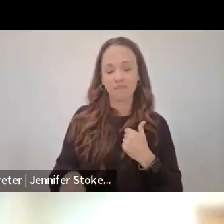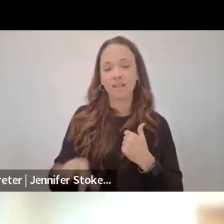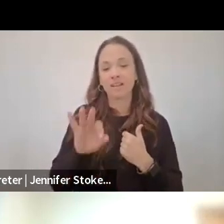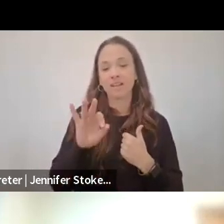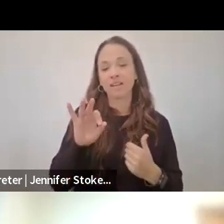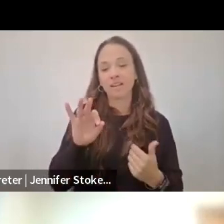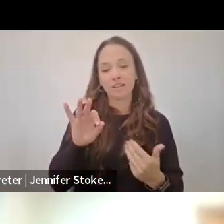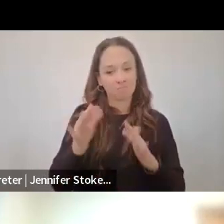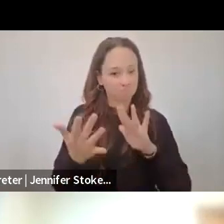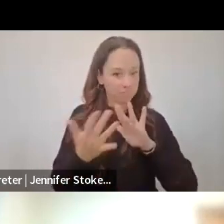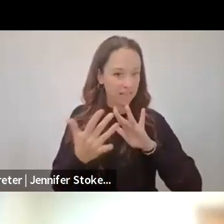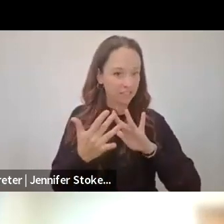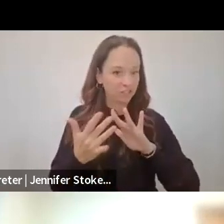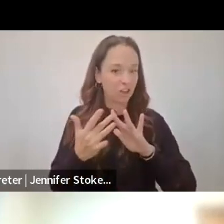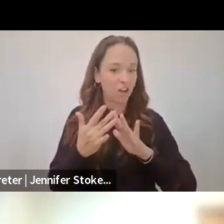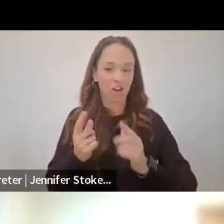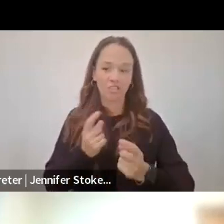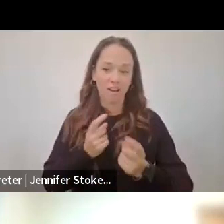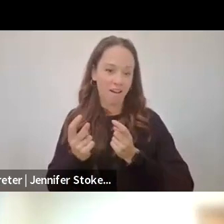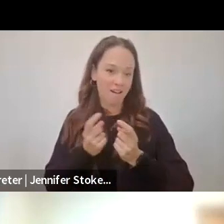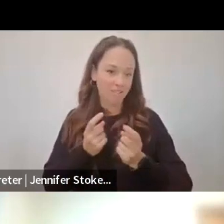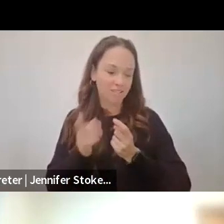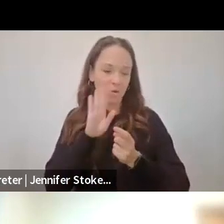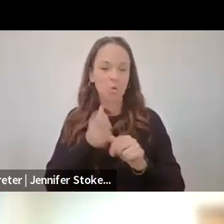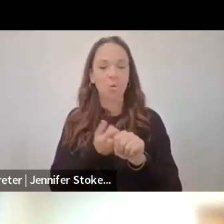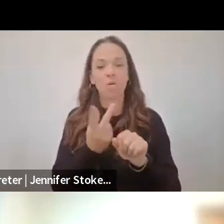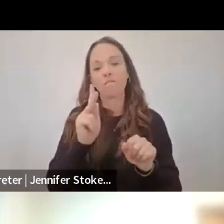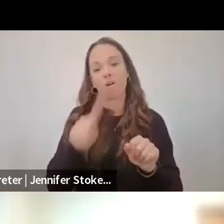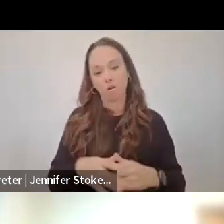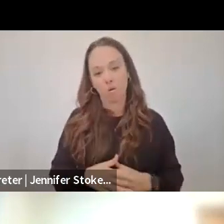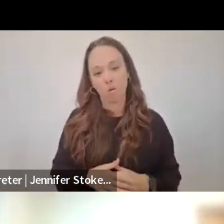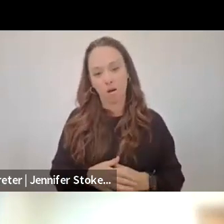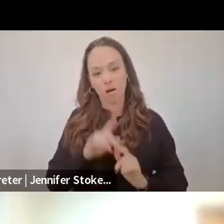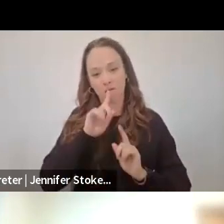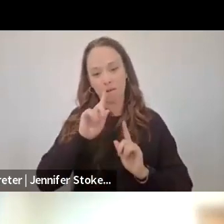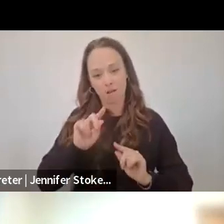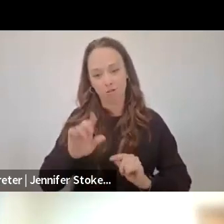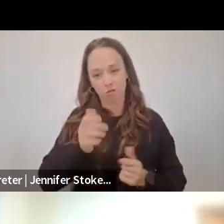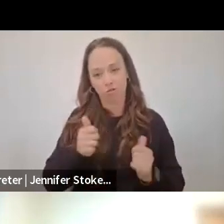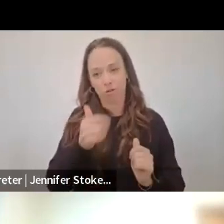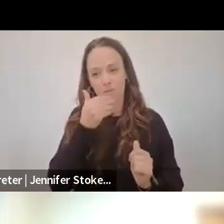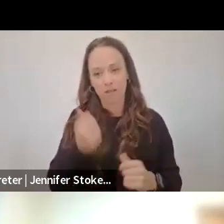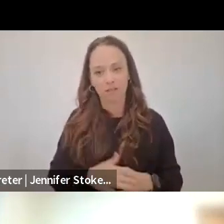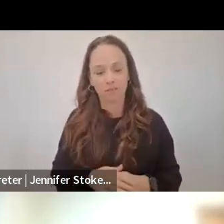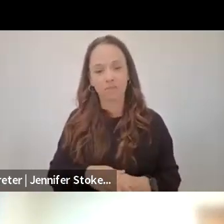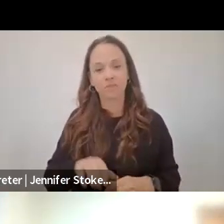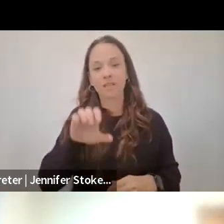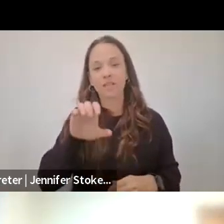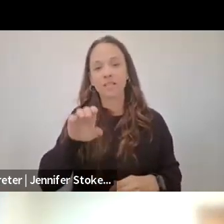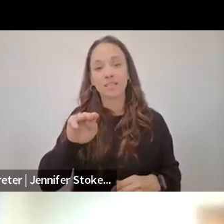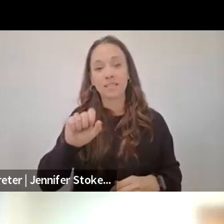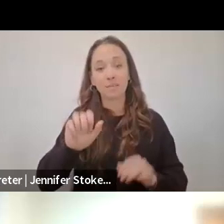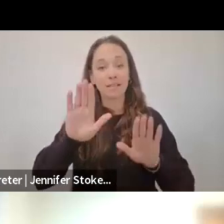us, ask us questions. We will try to follow up as we can with any questions that you may have. CMS is a great place to